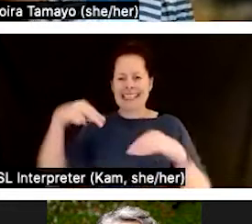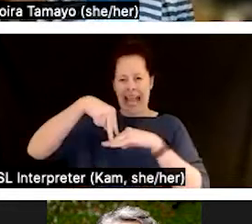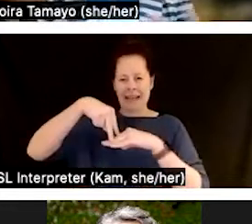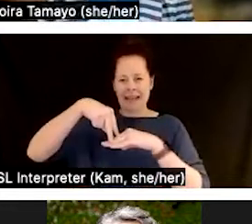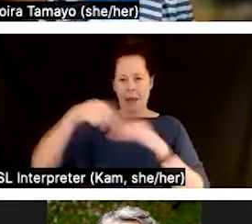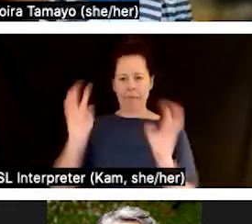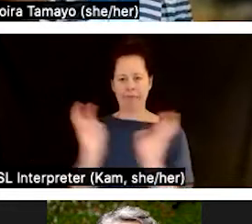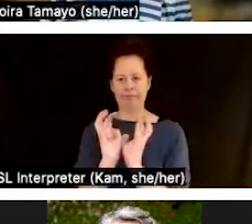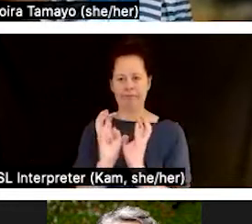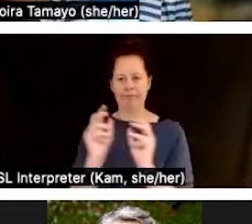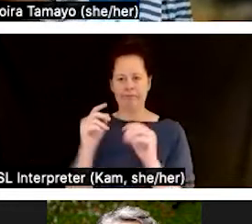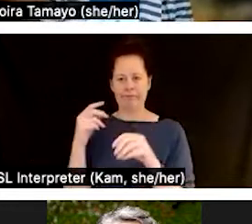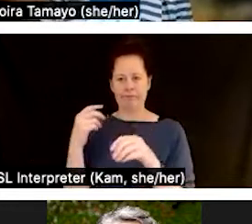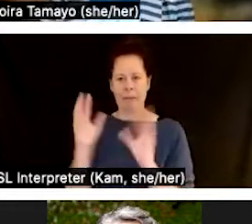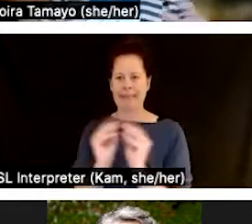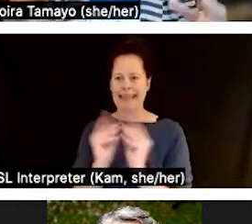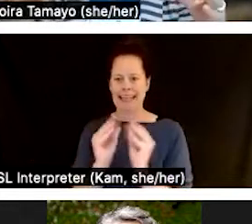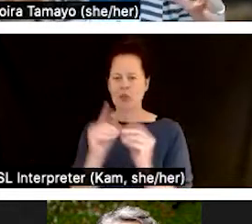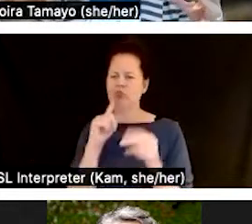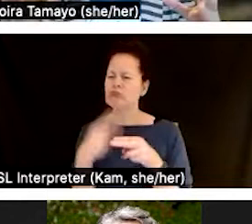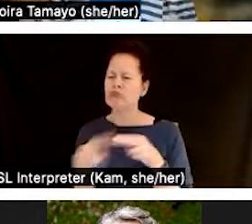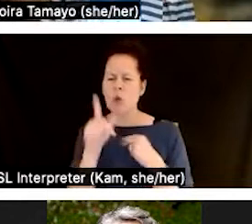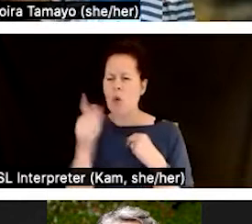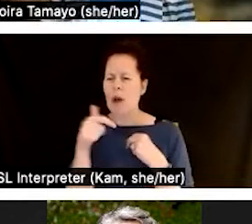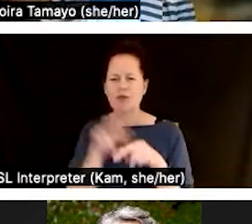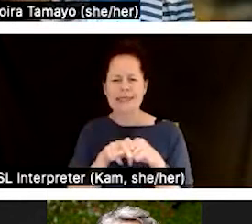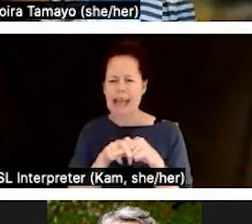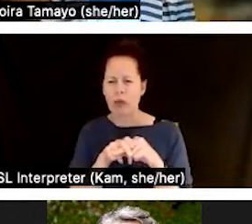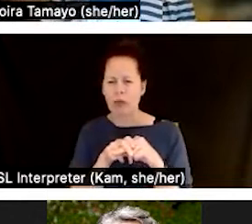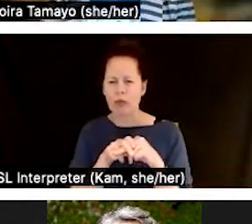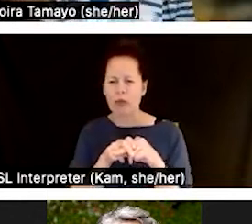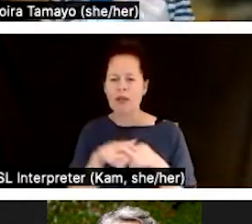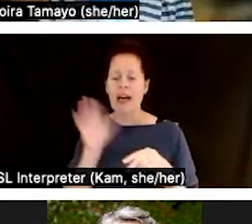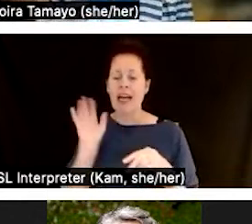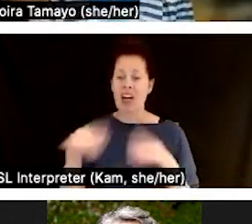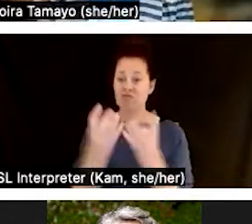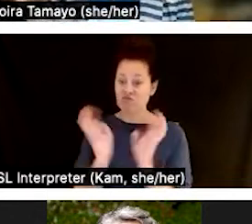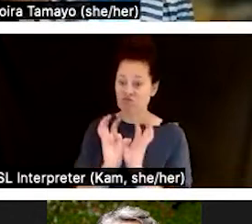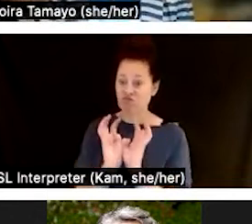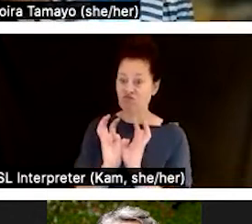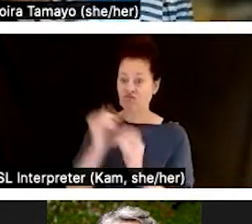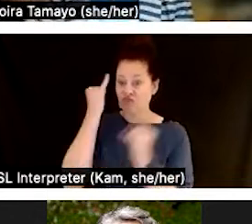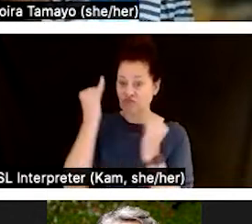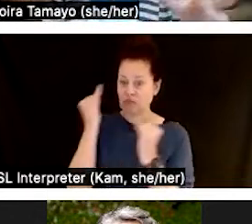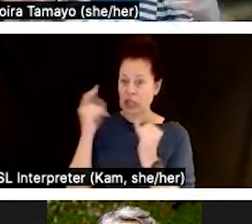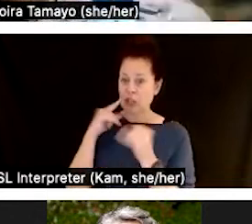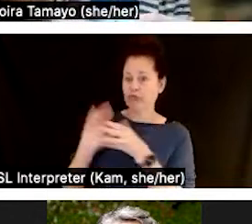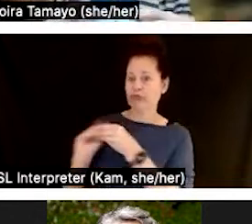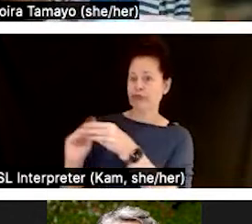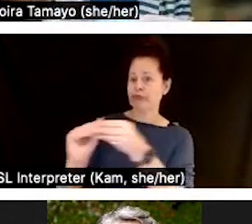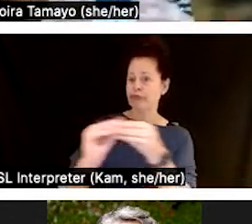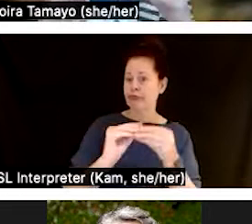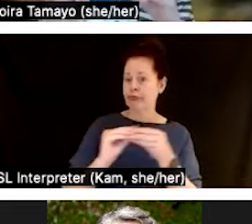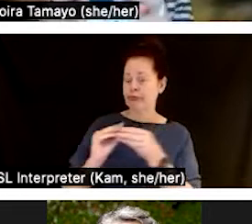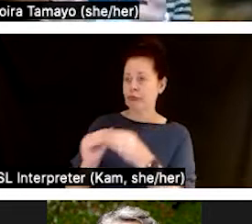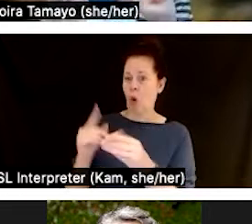because you don't even need to sit down. The idea is share where you are and see if anything changed. Because if you don't do